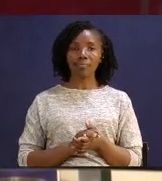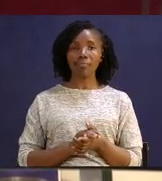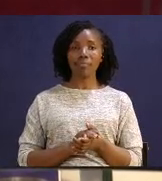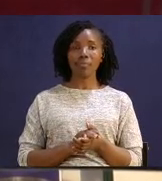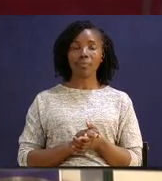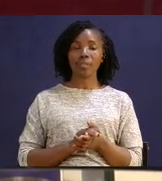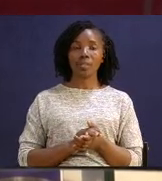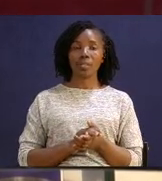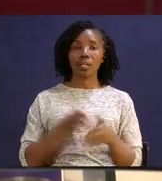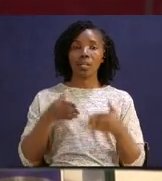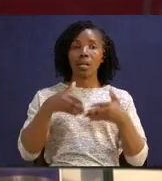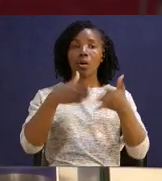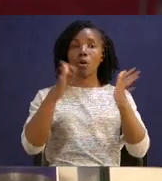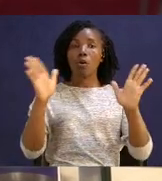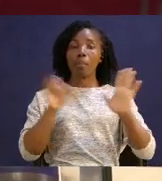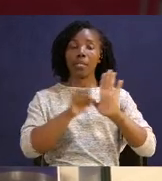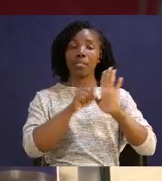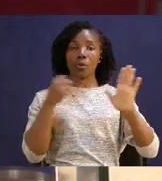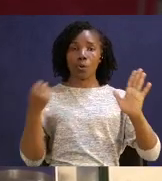Open door,